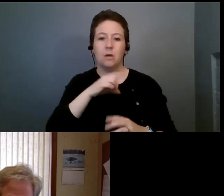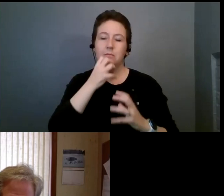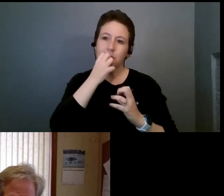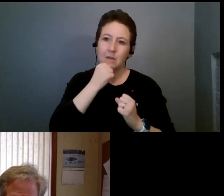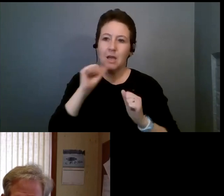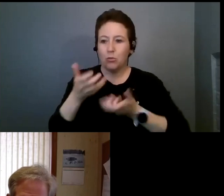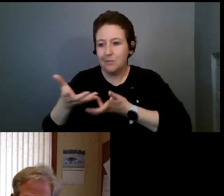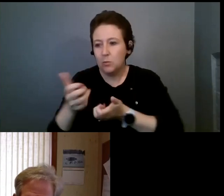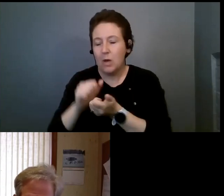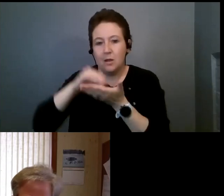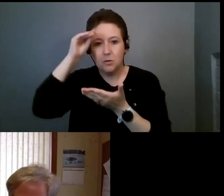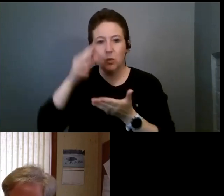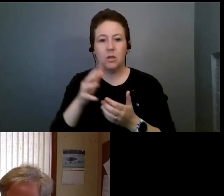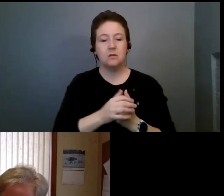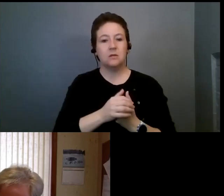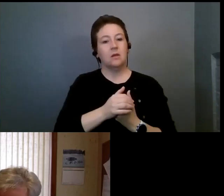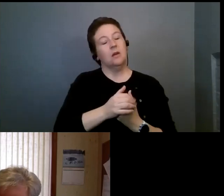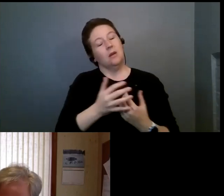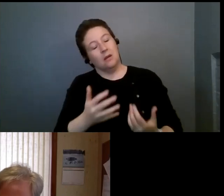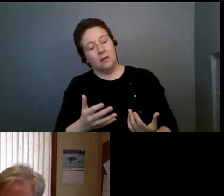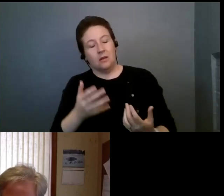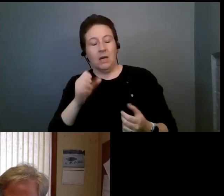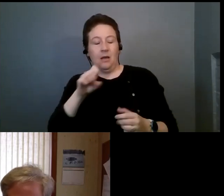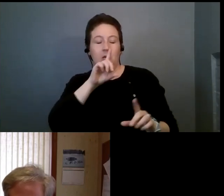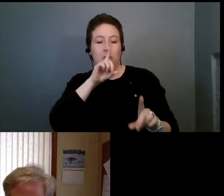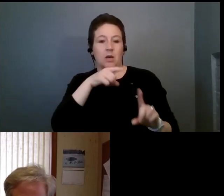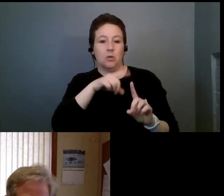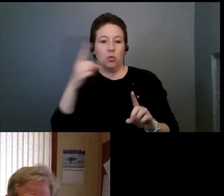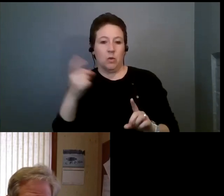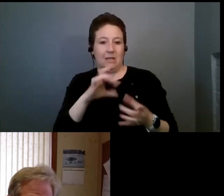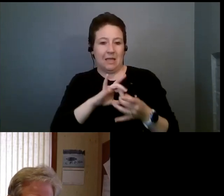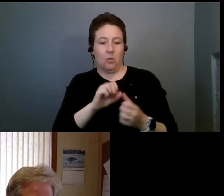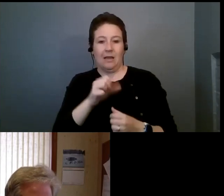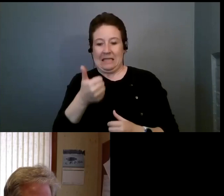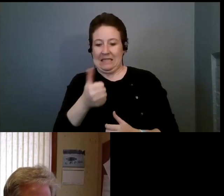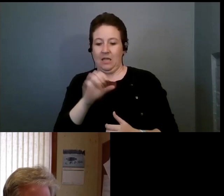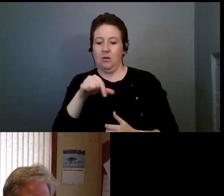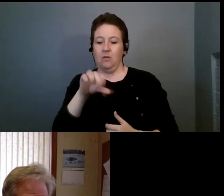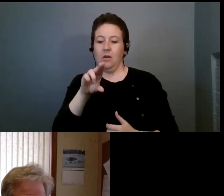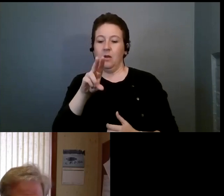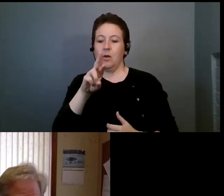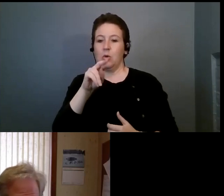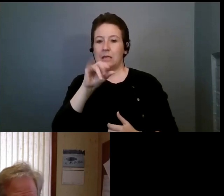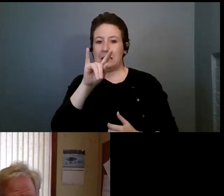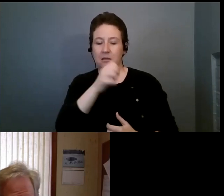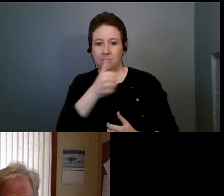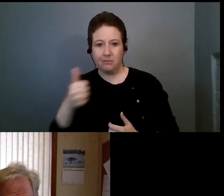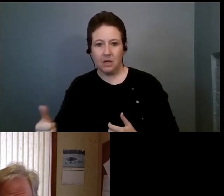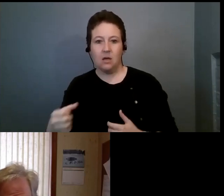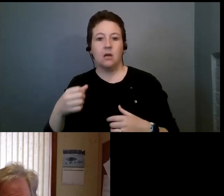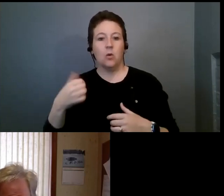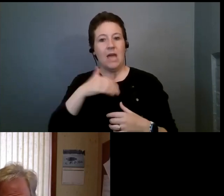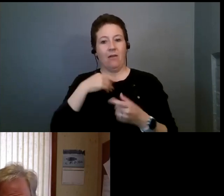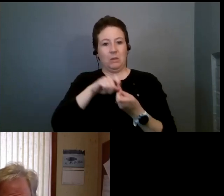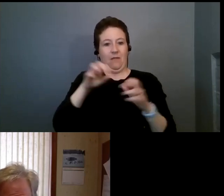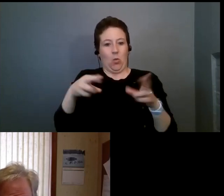say yes, in response to the question about self-quarantine, we do, again, we have set aside rooms